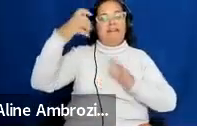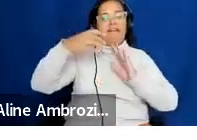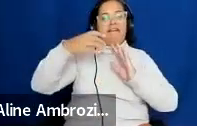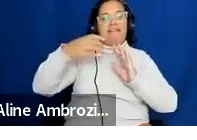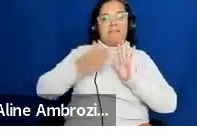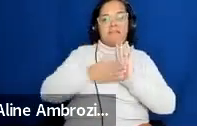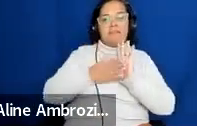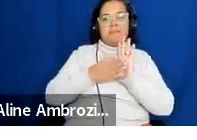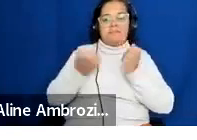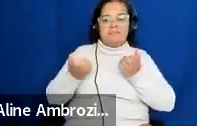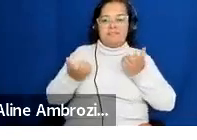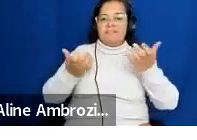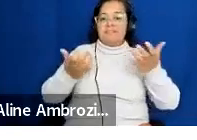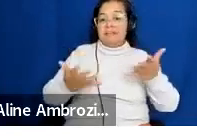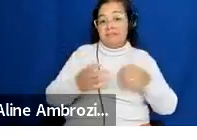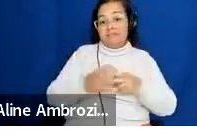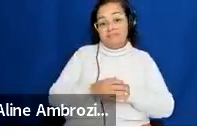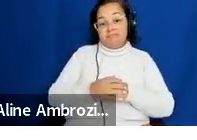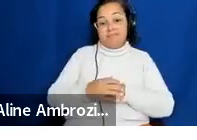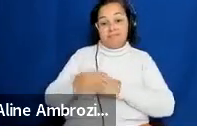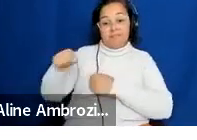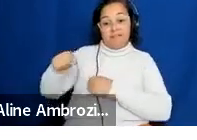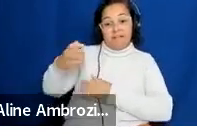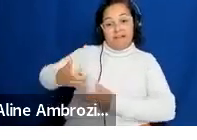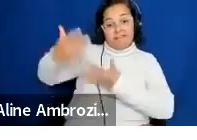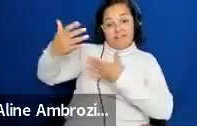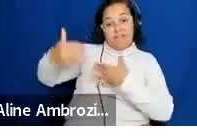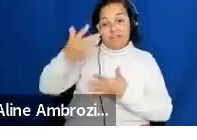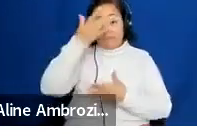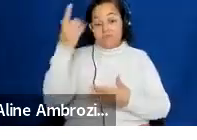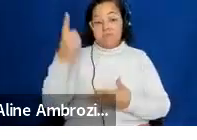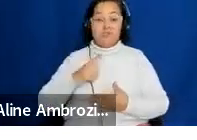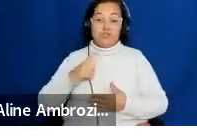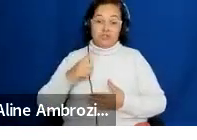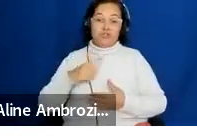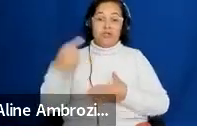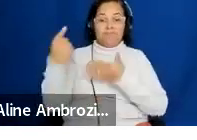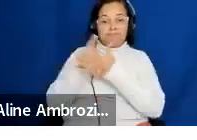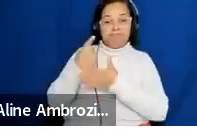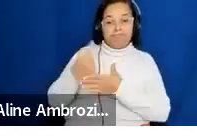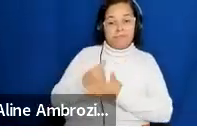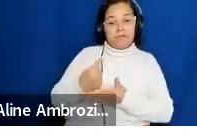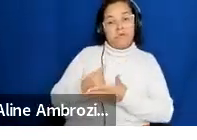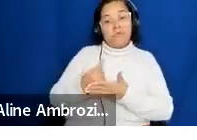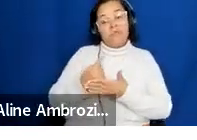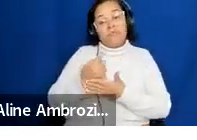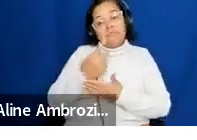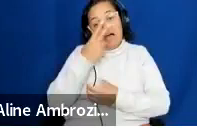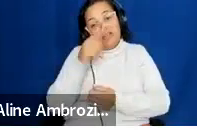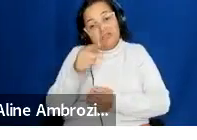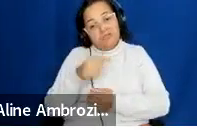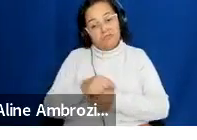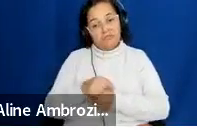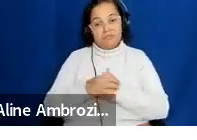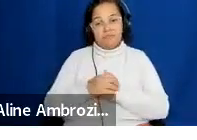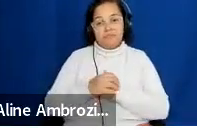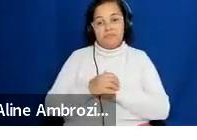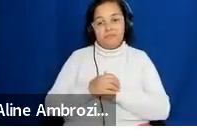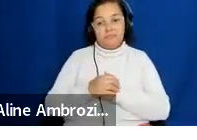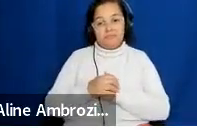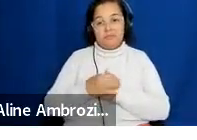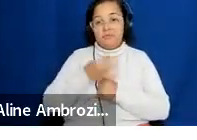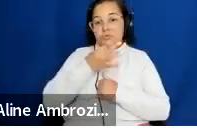are several questions. Okay. I don't know. Maybe you can stop and see the questions.